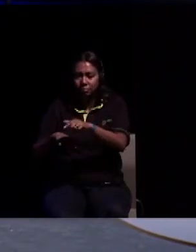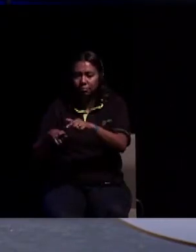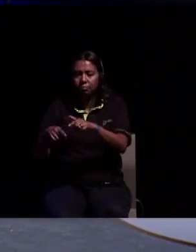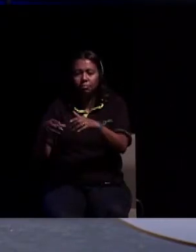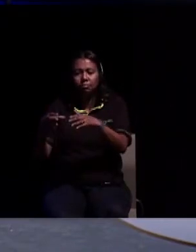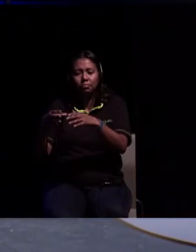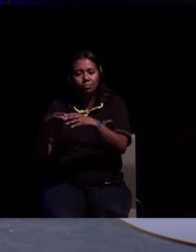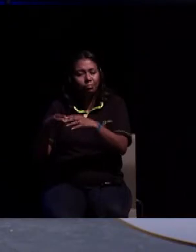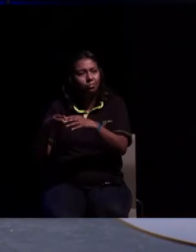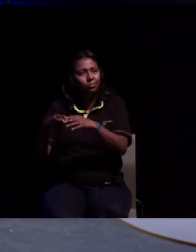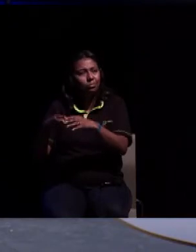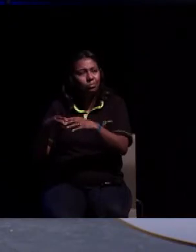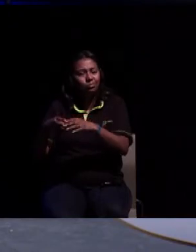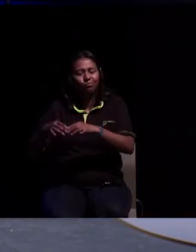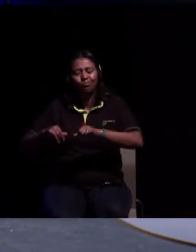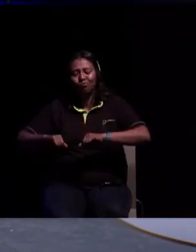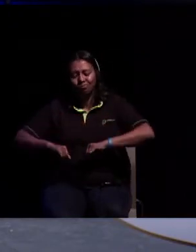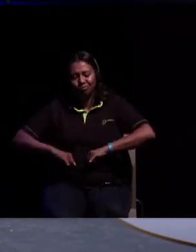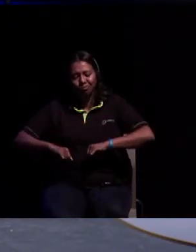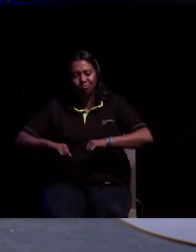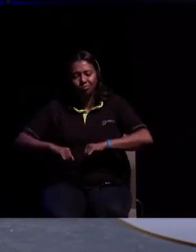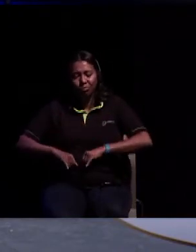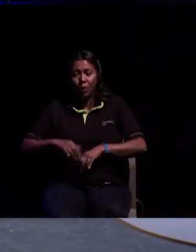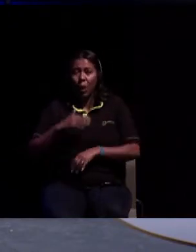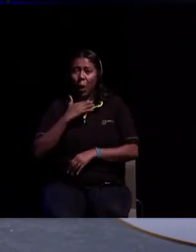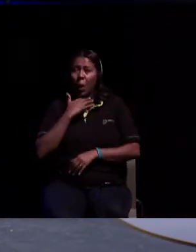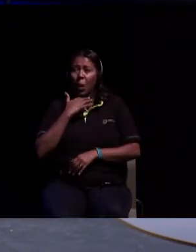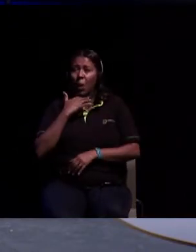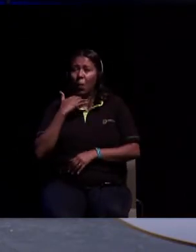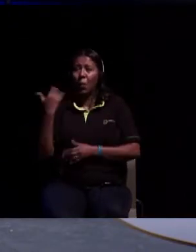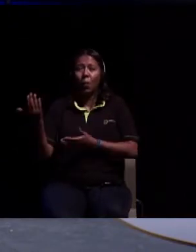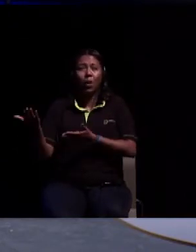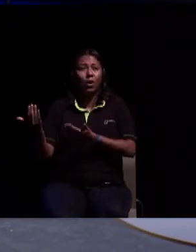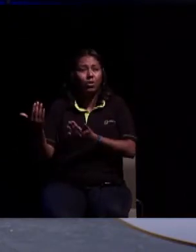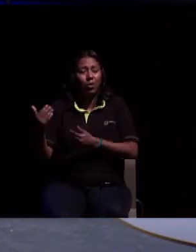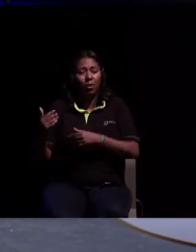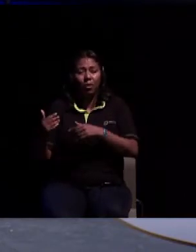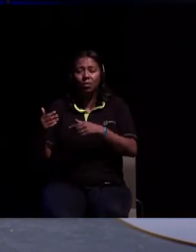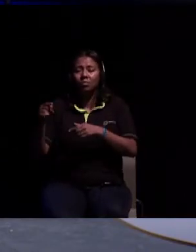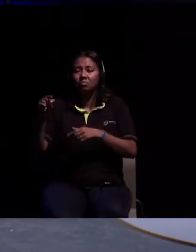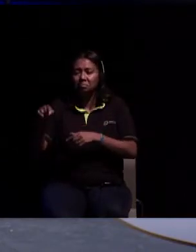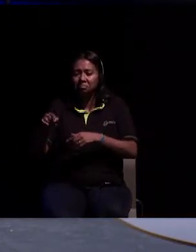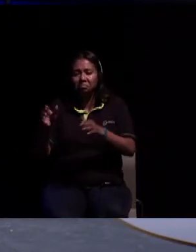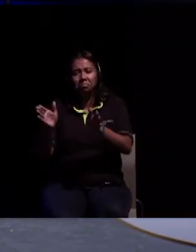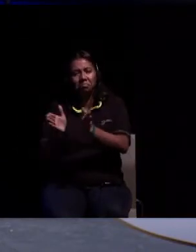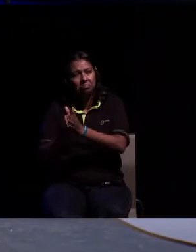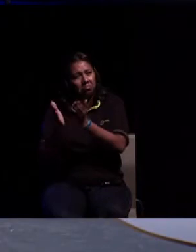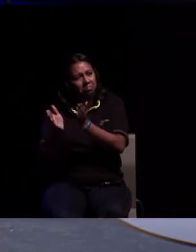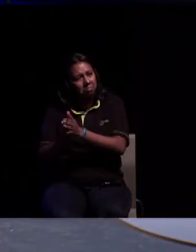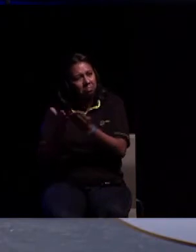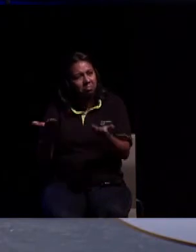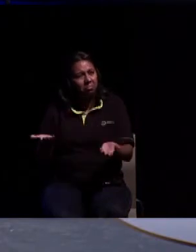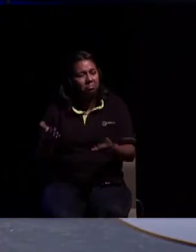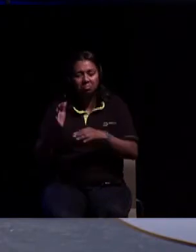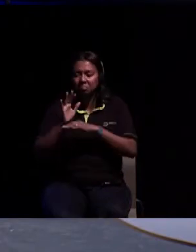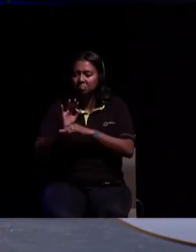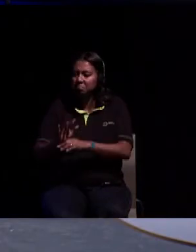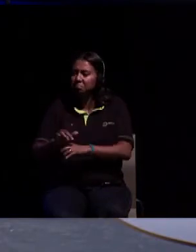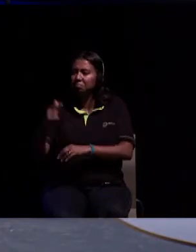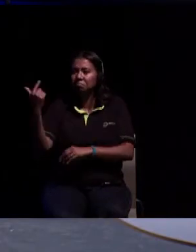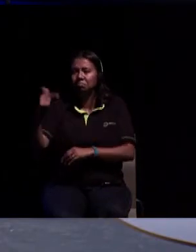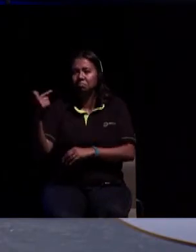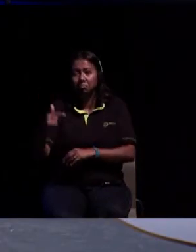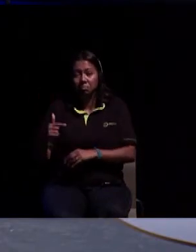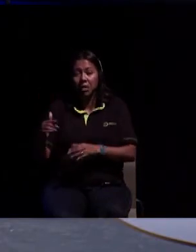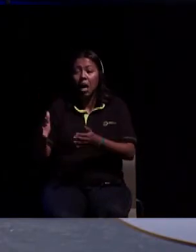in poverty. They don't have proper services or support. Many of them are in urban areas, and